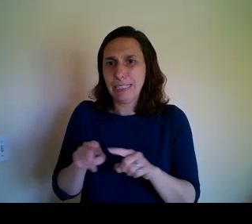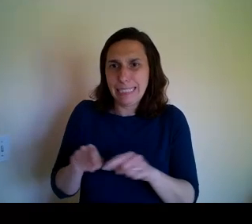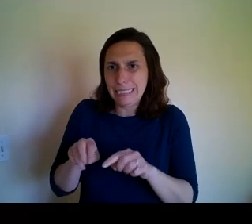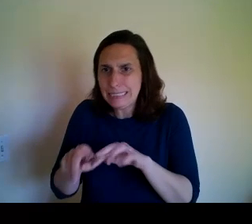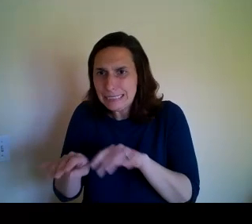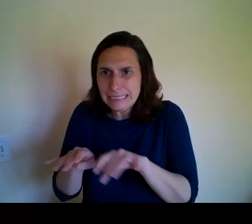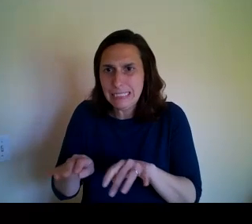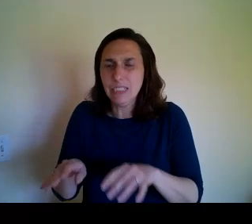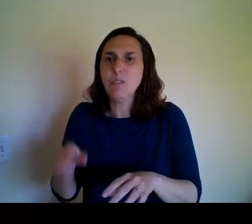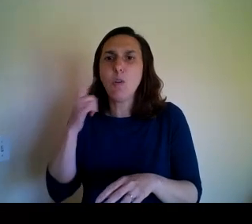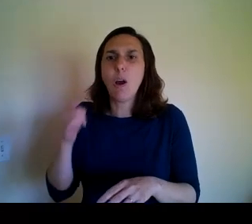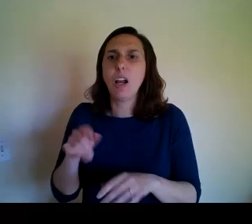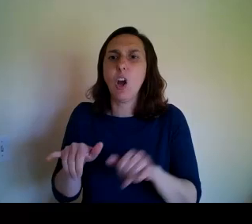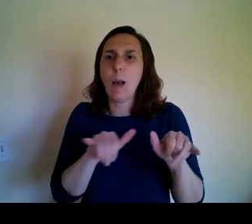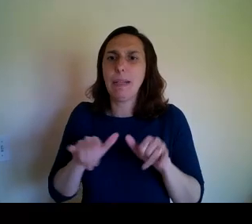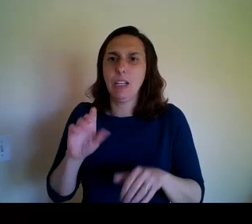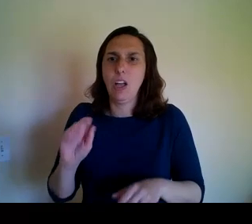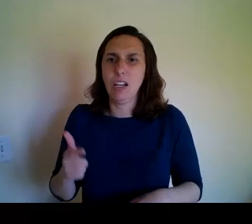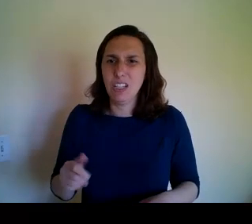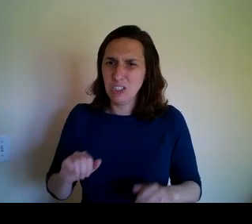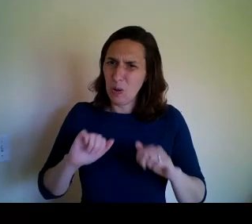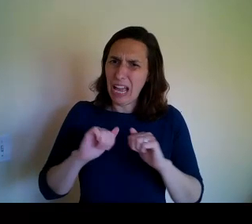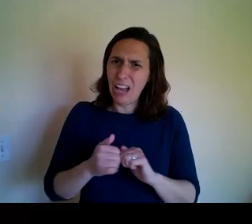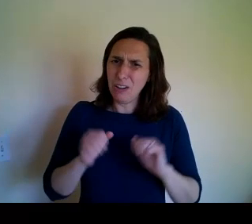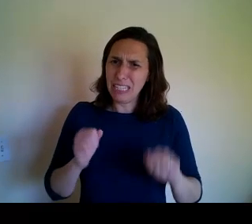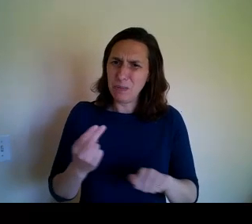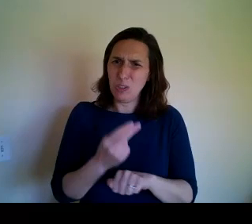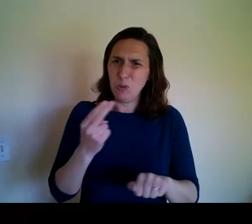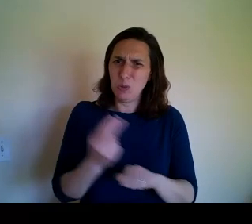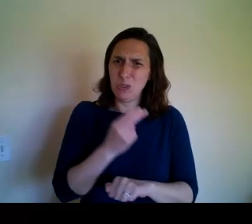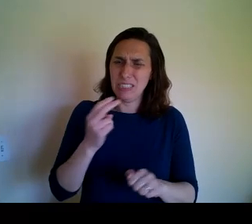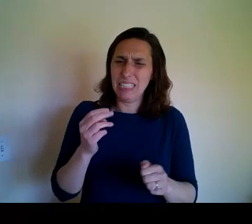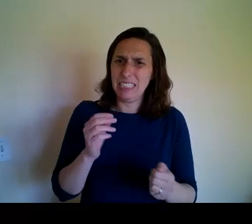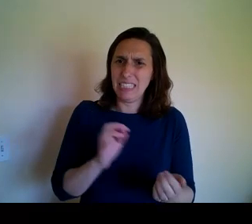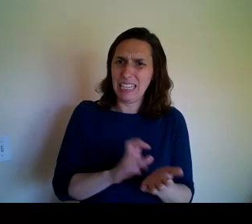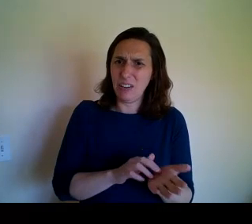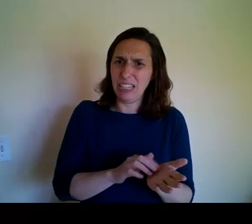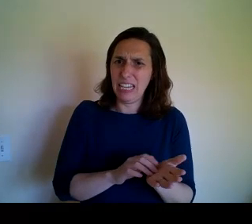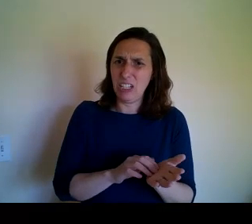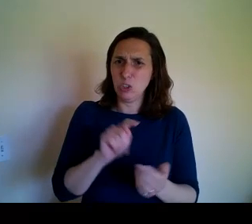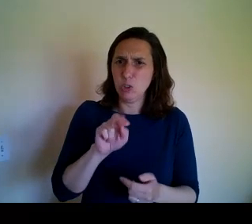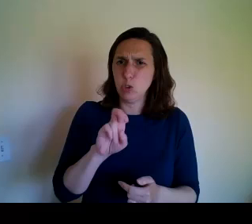trick the calculator? And we're going to go back to these rules.